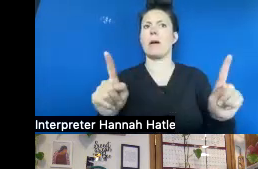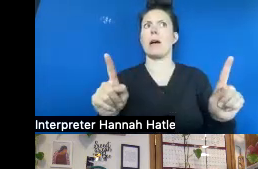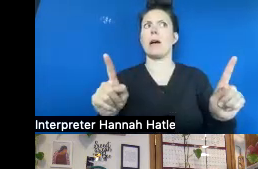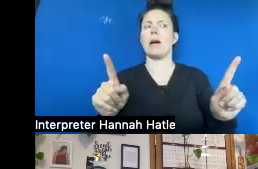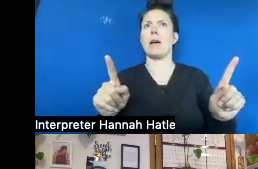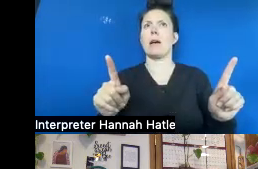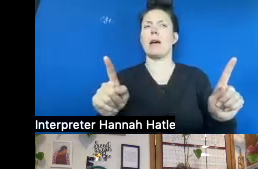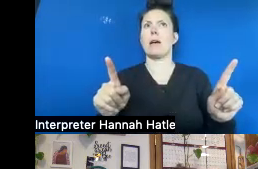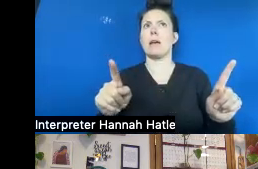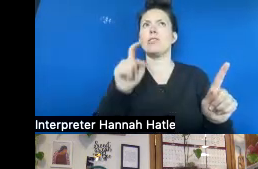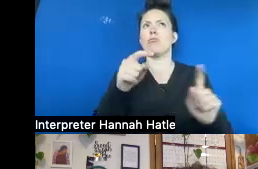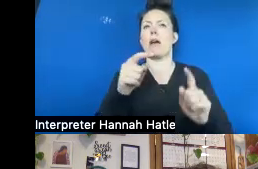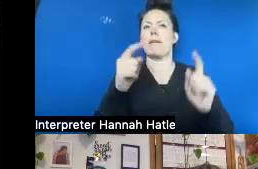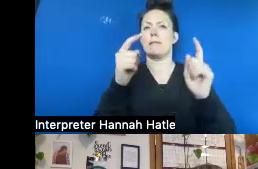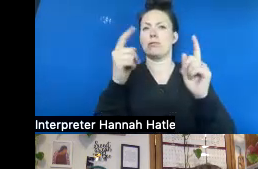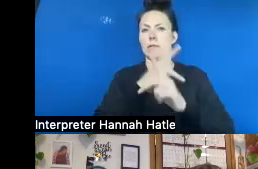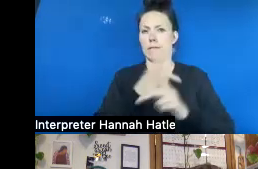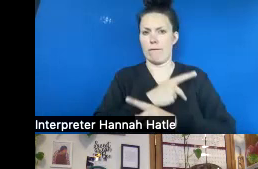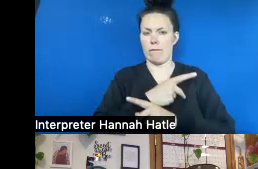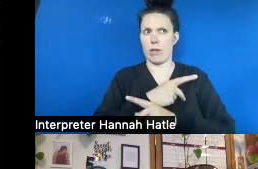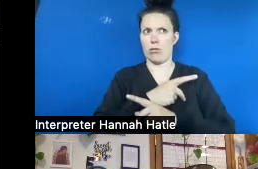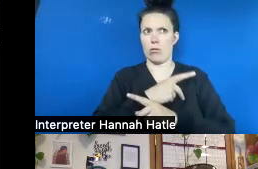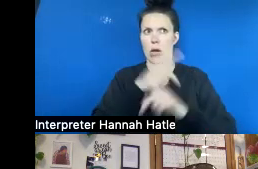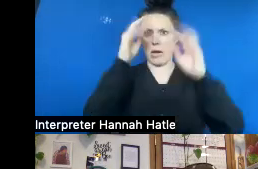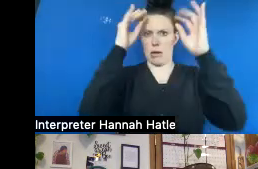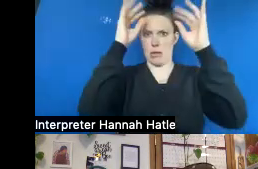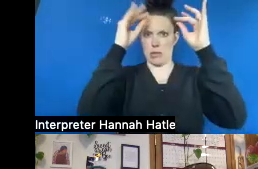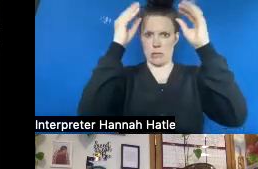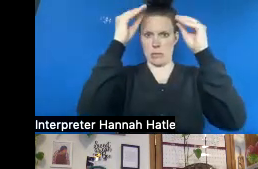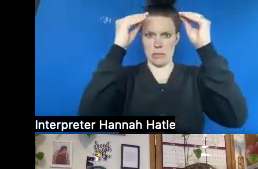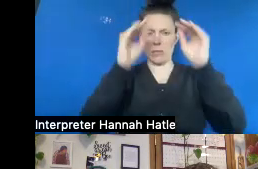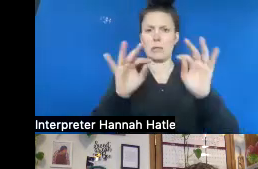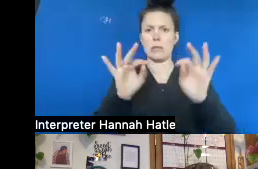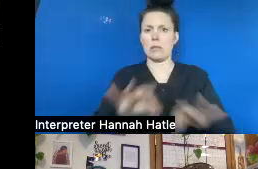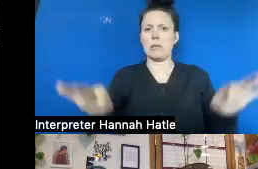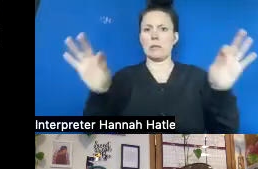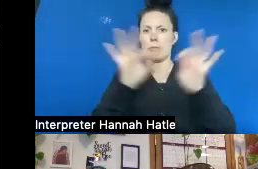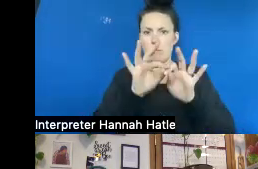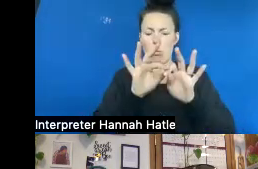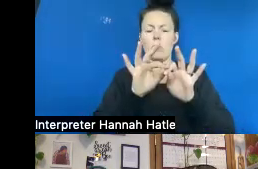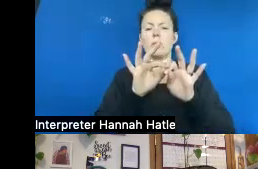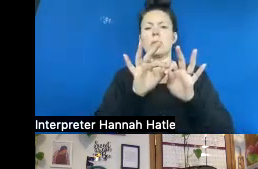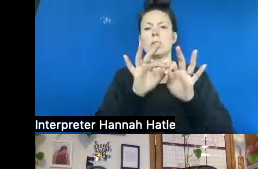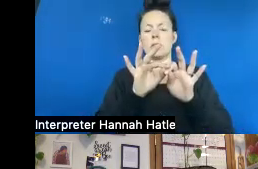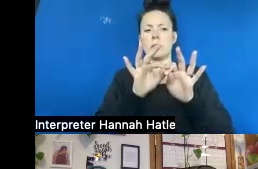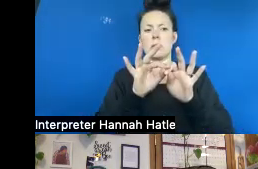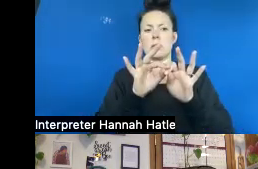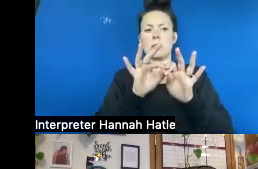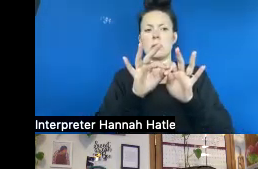figure out in our own brain, in our own being, the importance of, you know, when